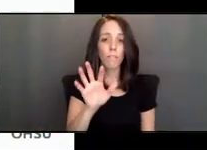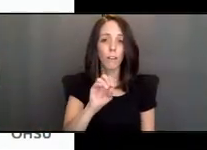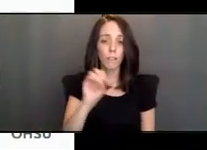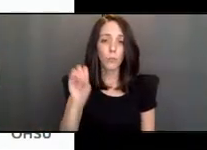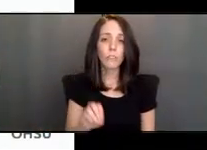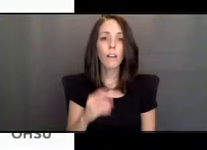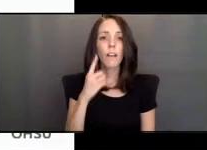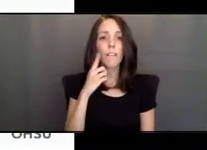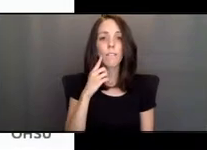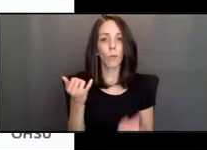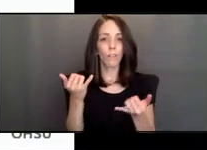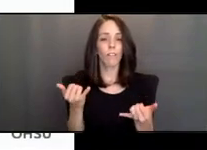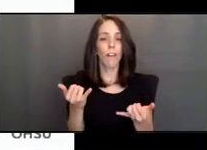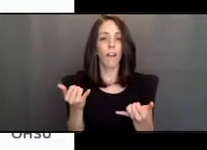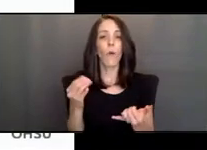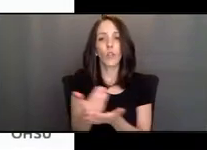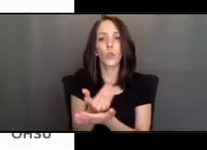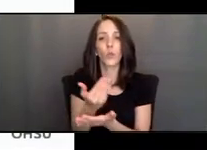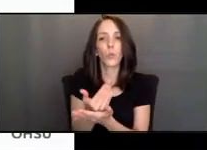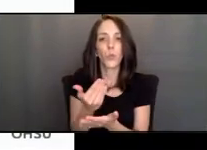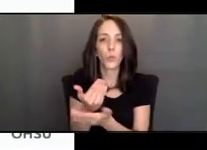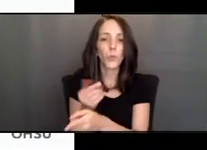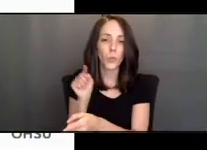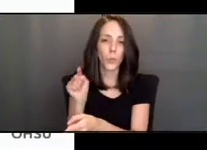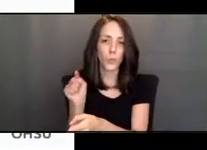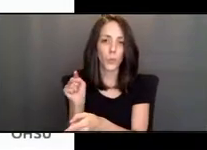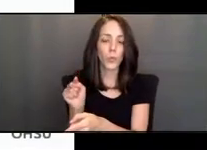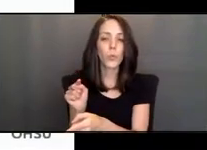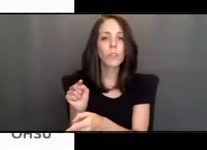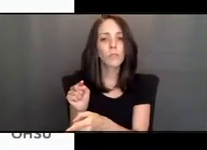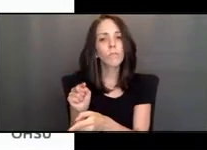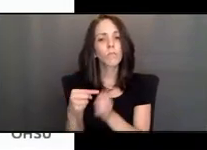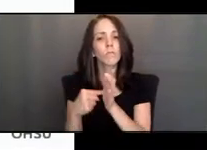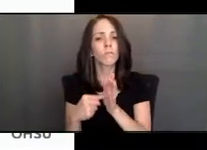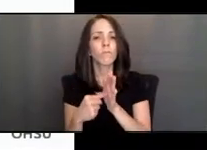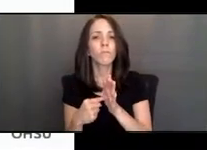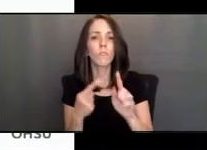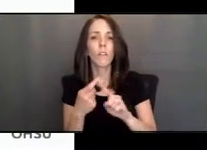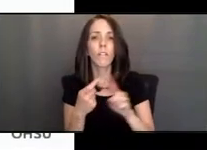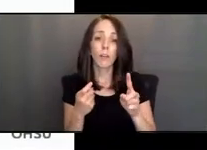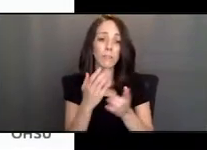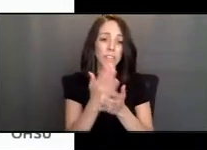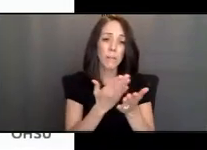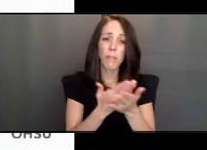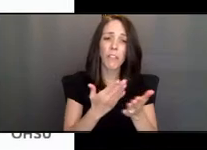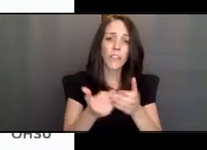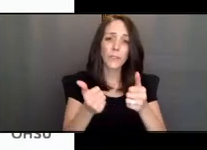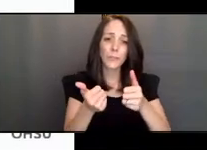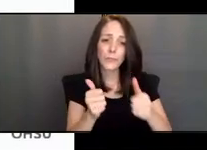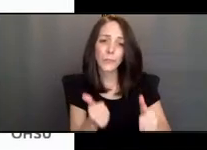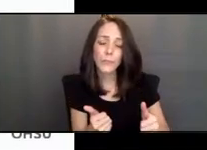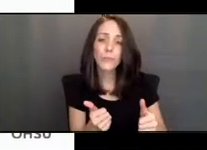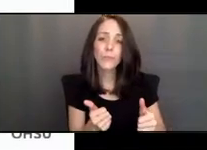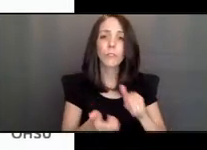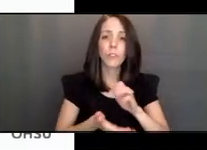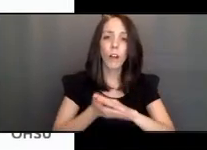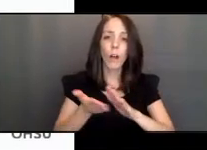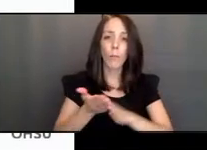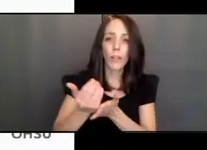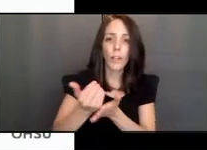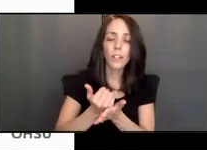and new capital, represented by depreciation, interest, and operating income shown in blue, purple, and